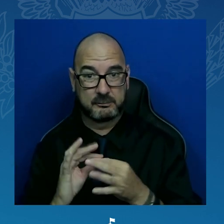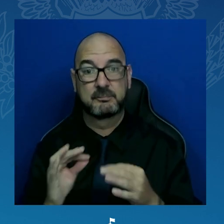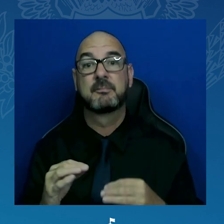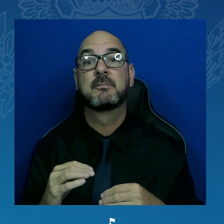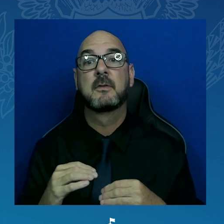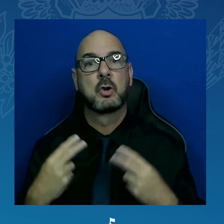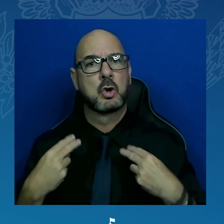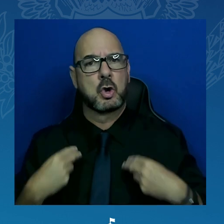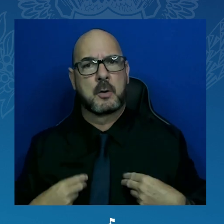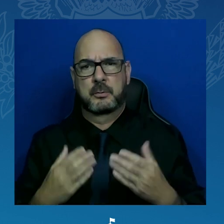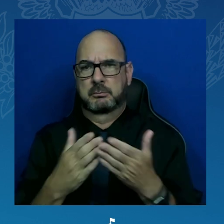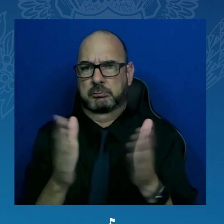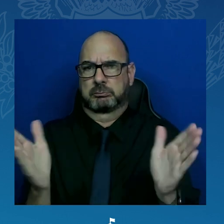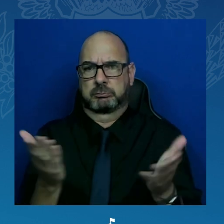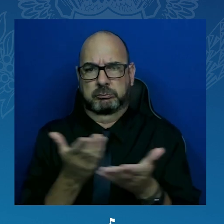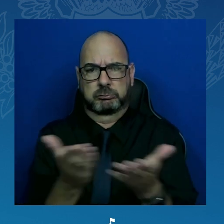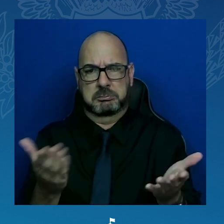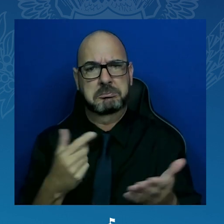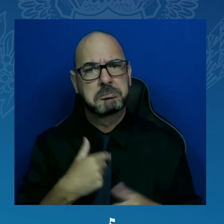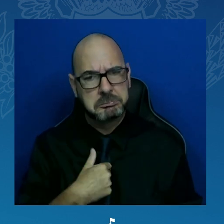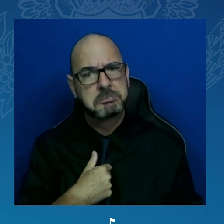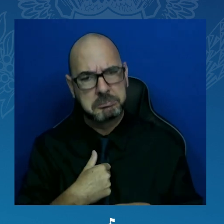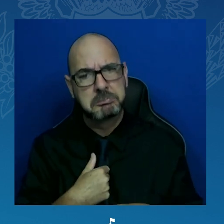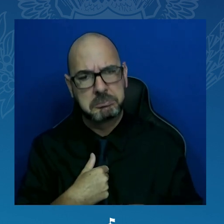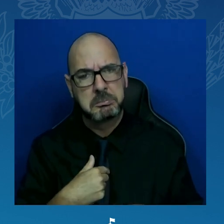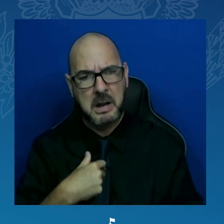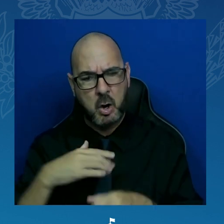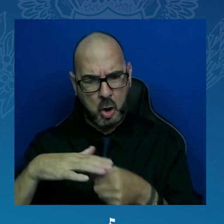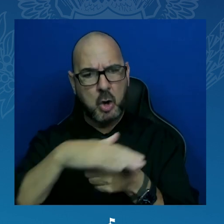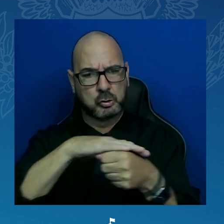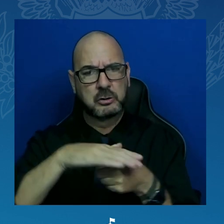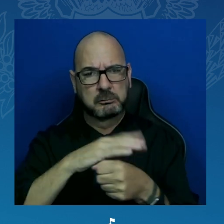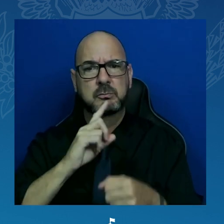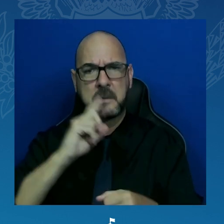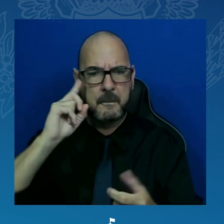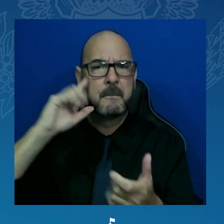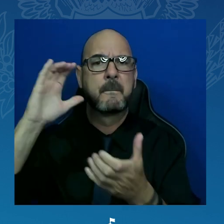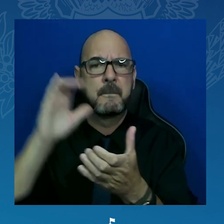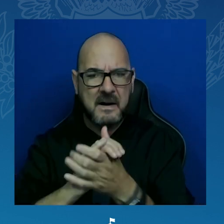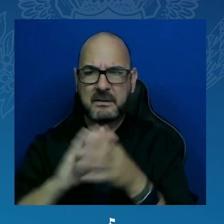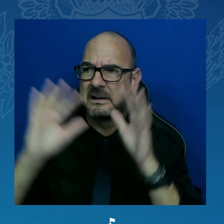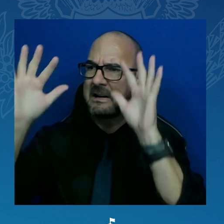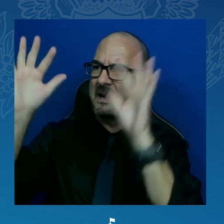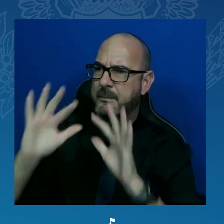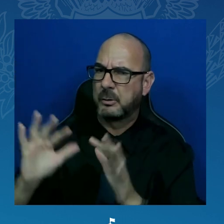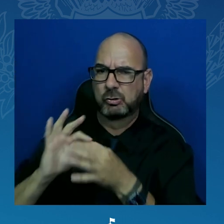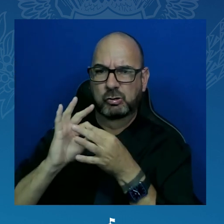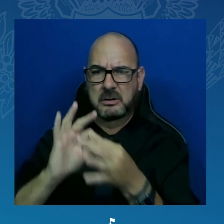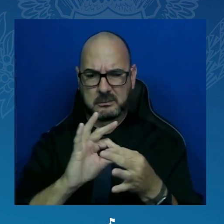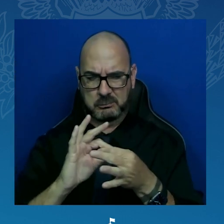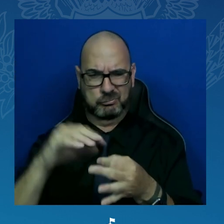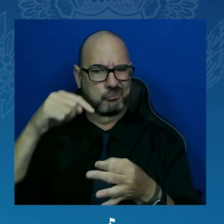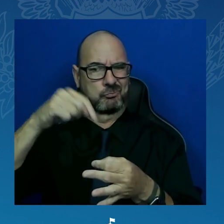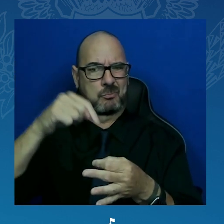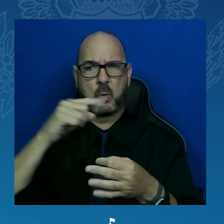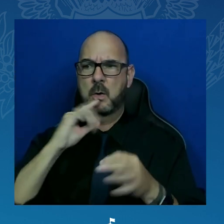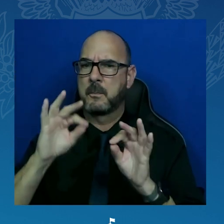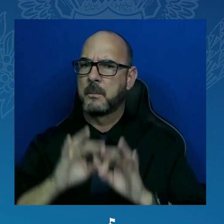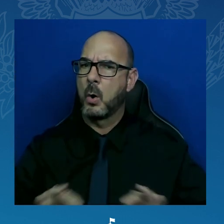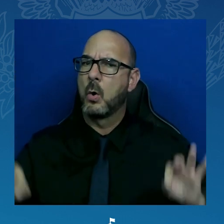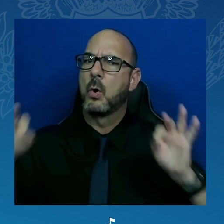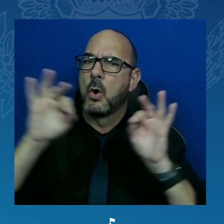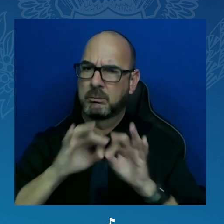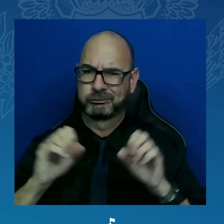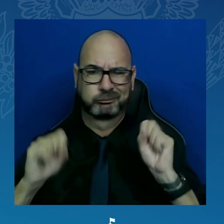say that in our region, I truly believe that climate cooperation can be a major factor in realizing